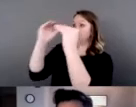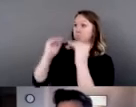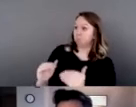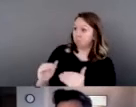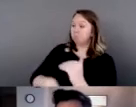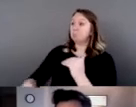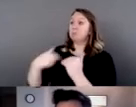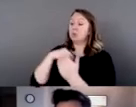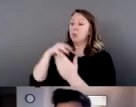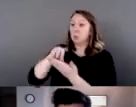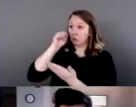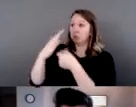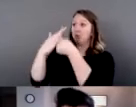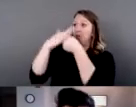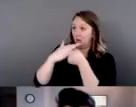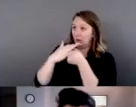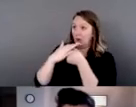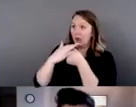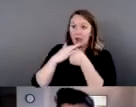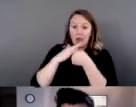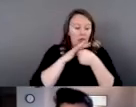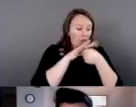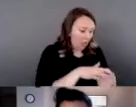how that cycle just keeps continuing.